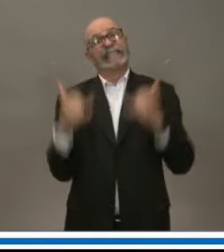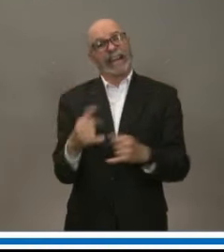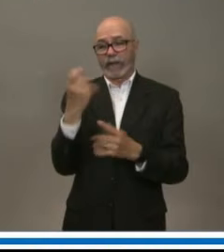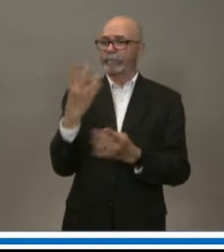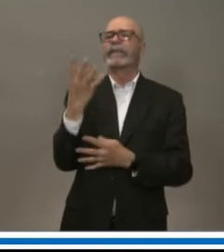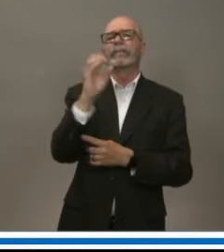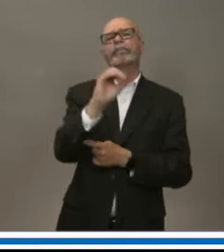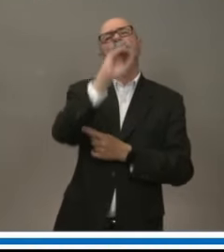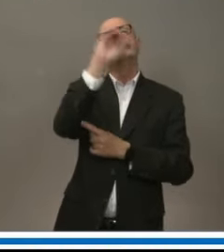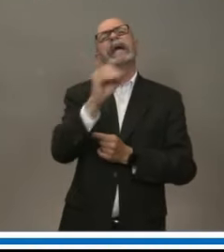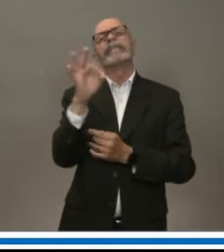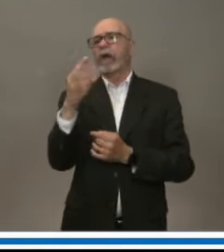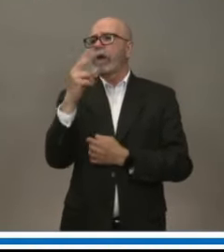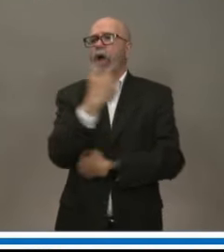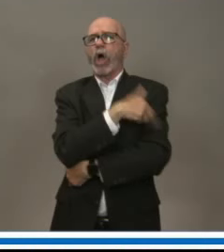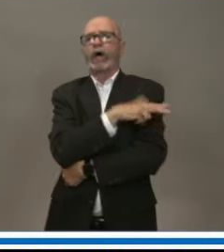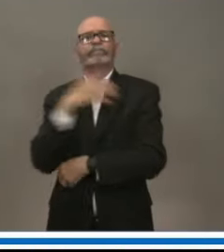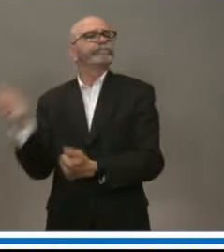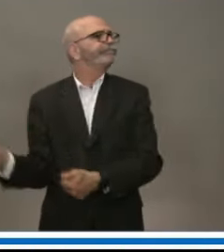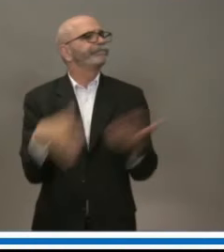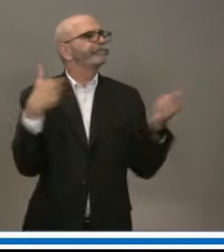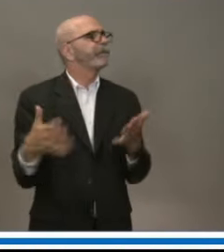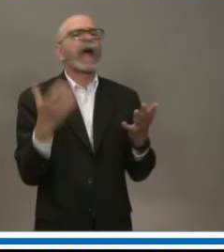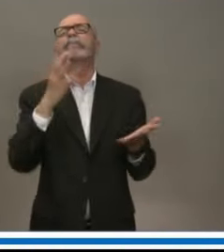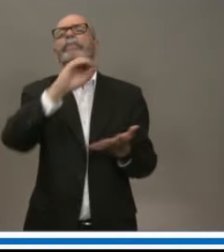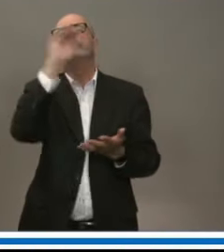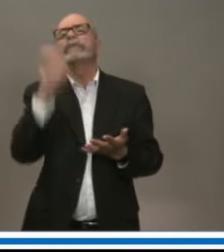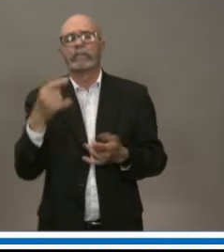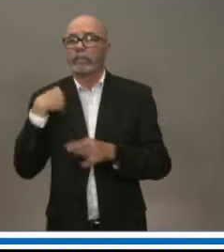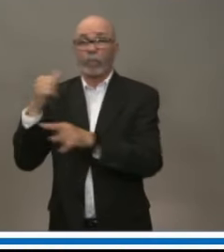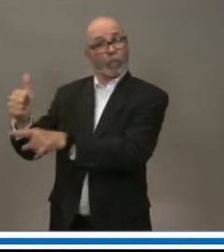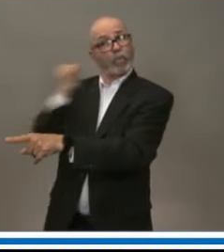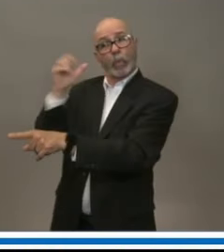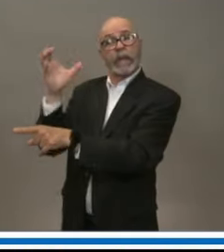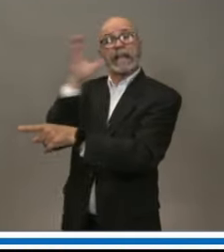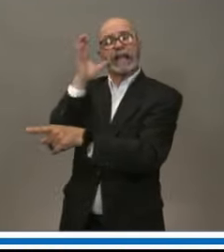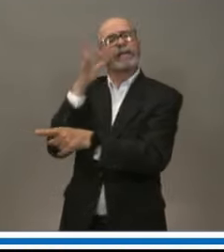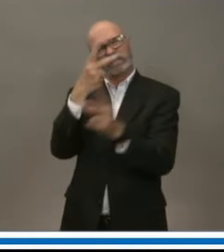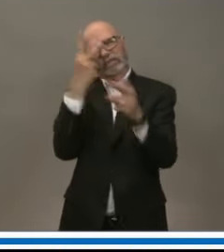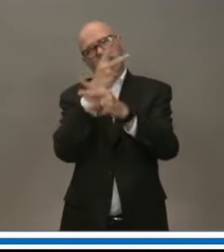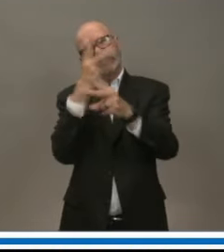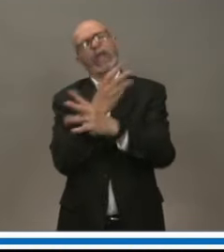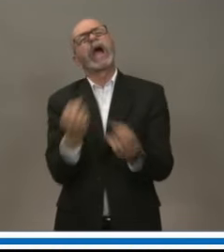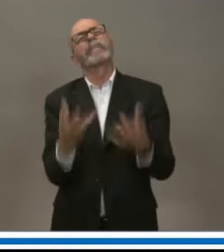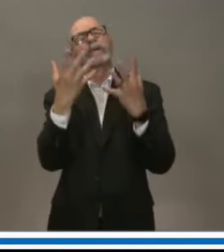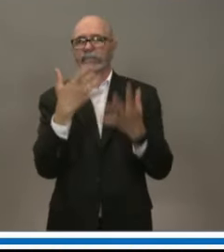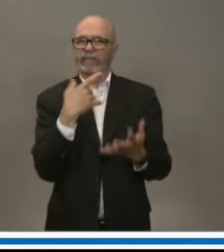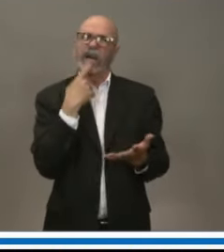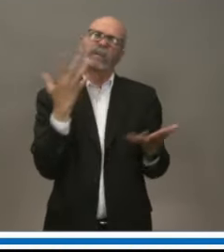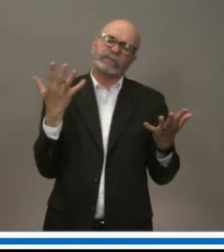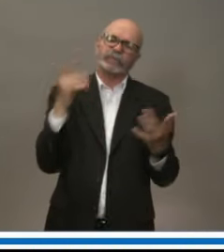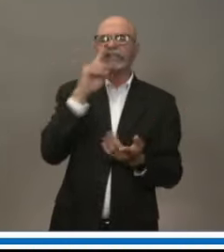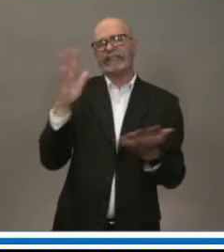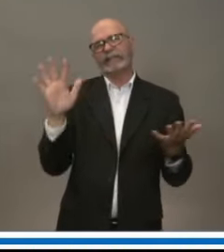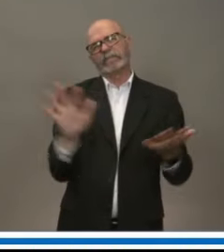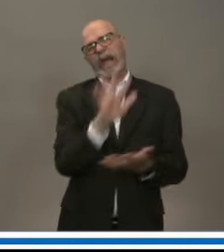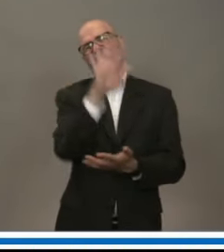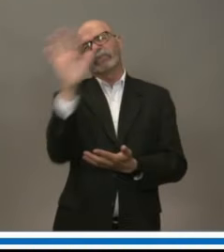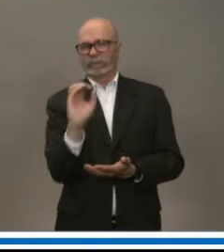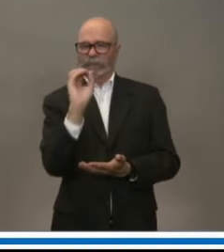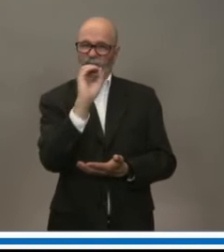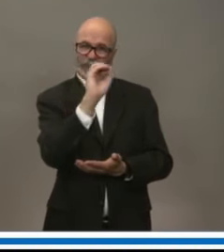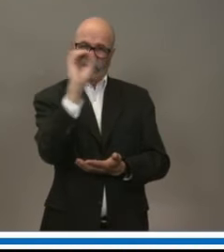poor compliance would suggest in the modeling is still well below what Dr. Carr has told us would be available both in